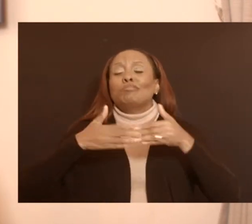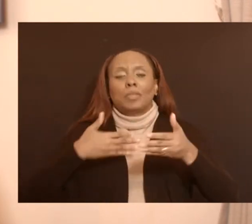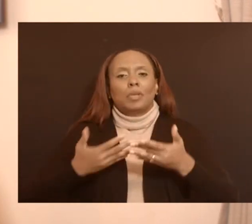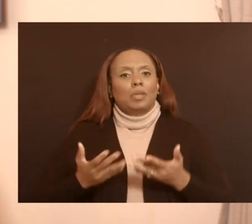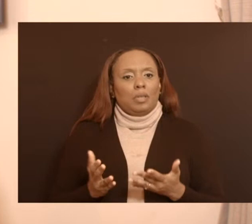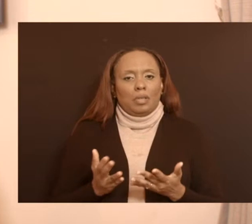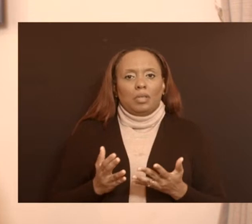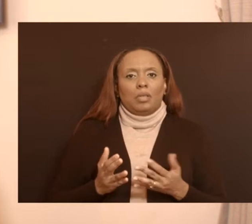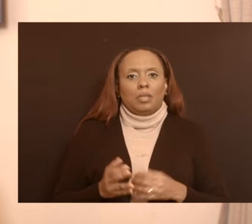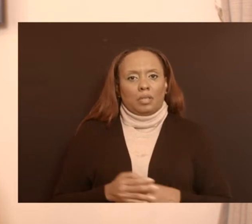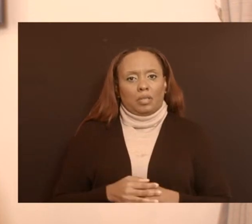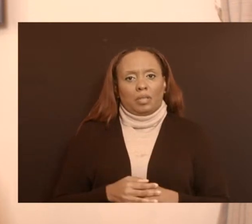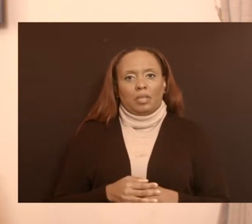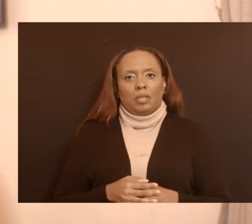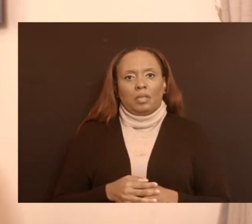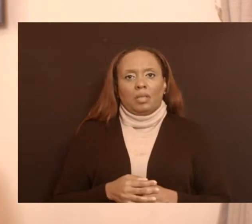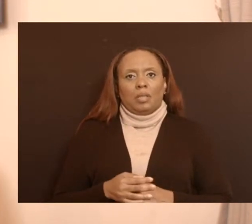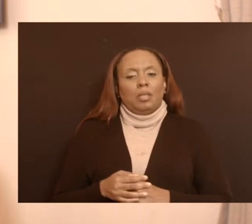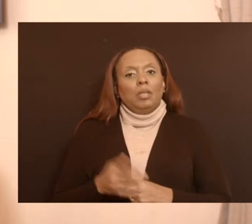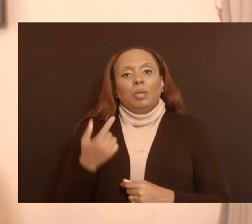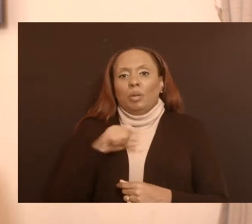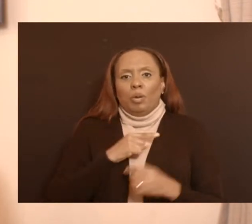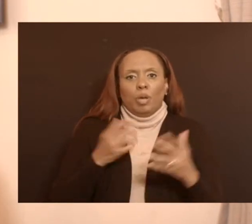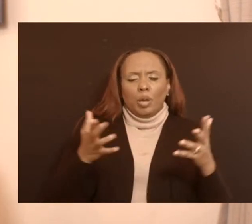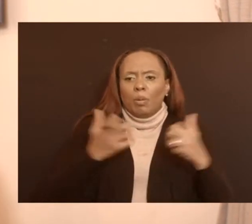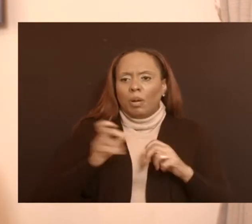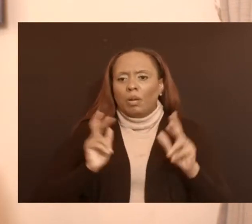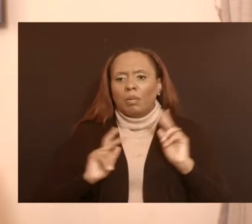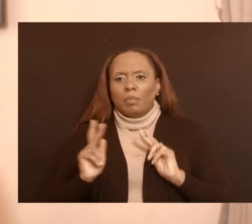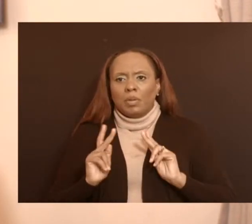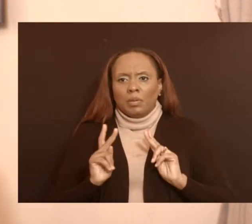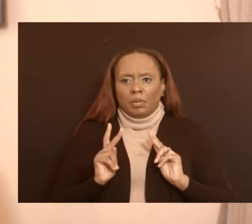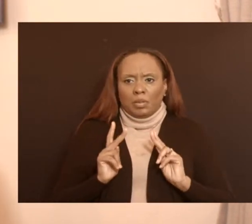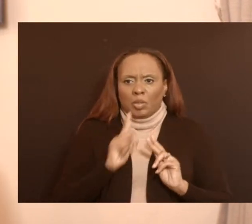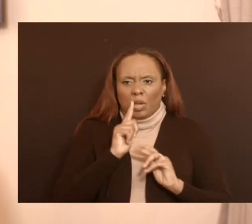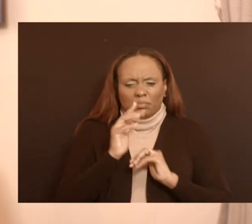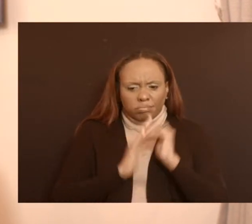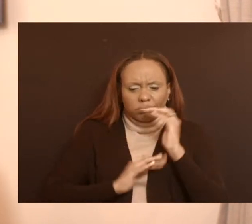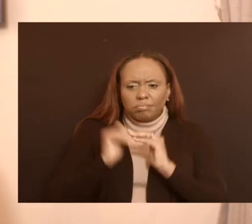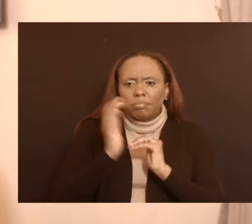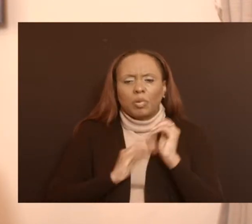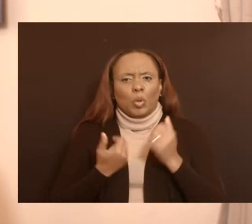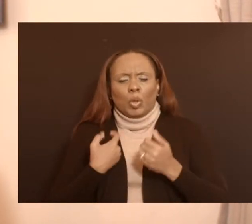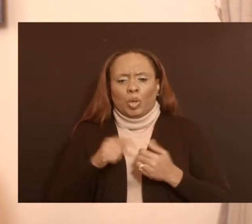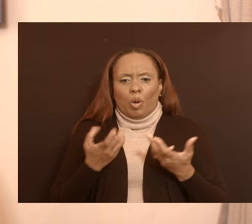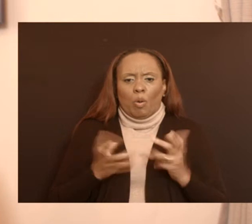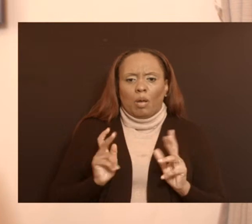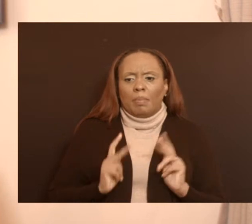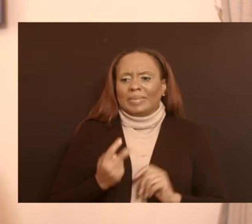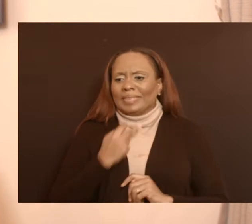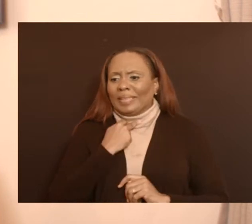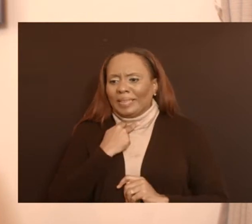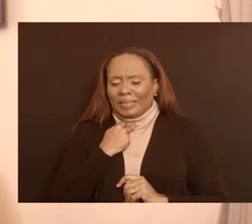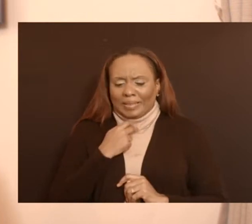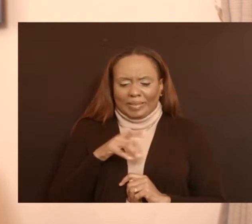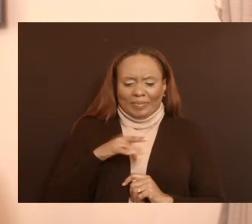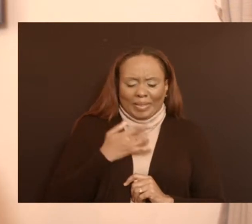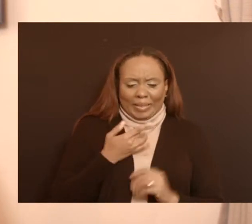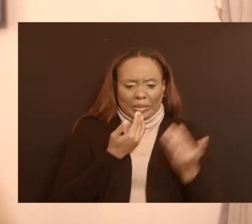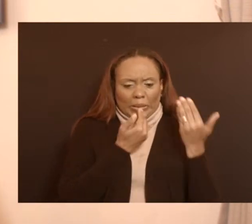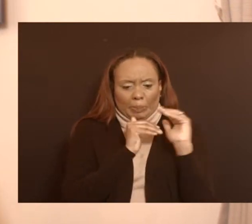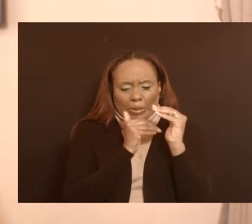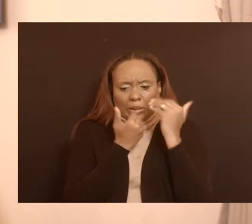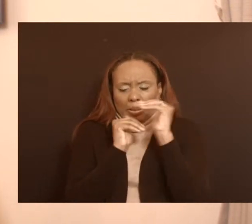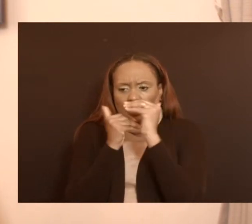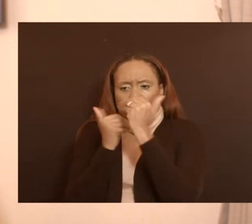says, you give people a little ease. You don't want to be holding on too tight. Where there is opportunity